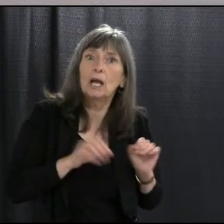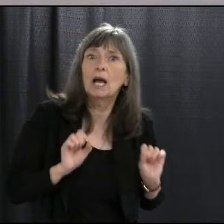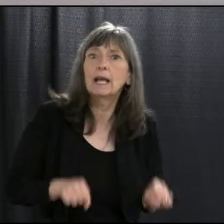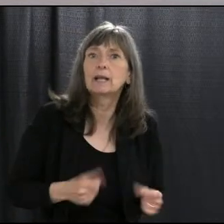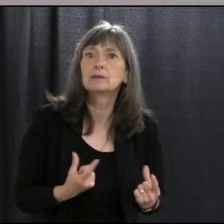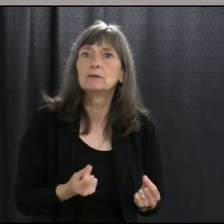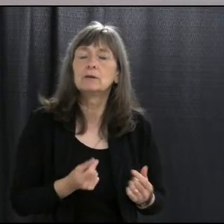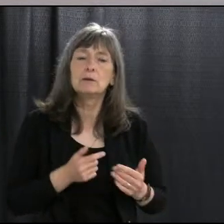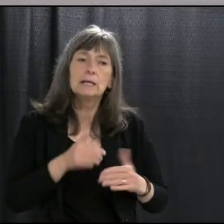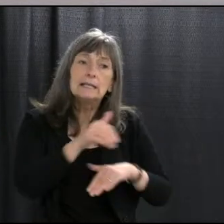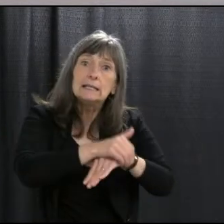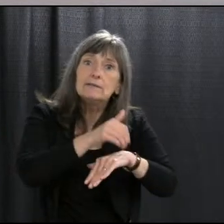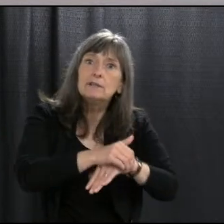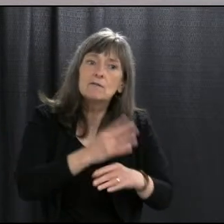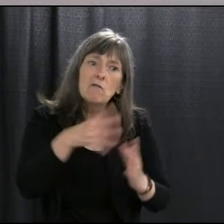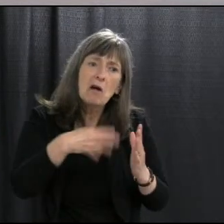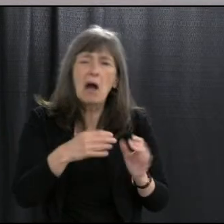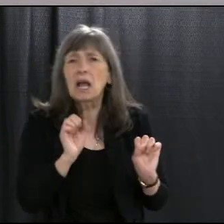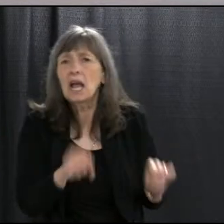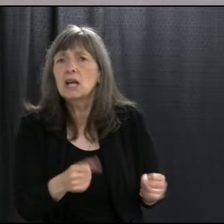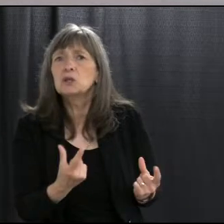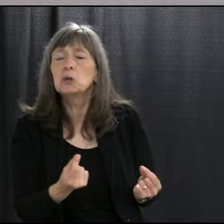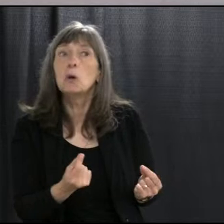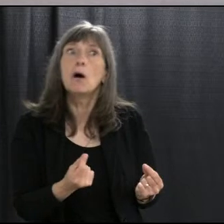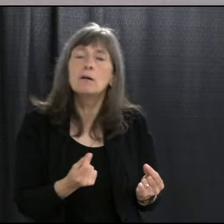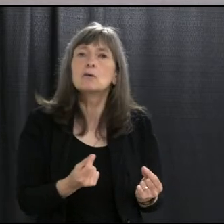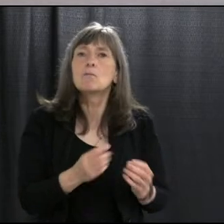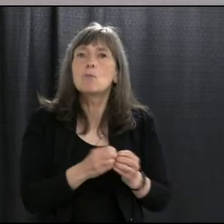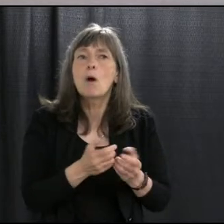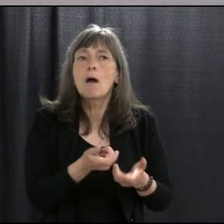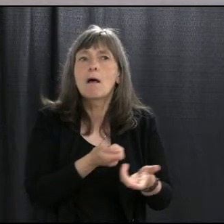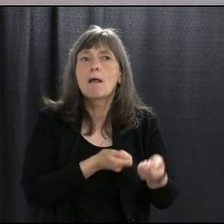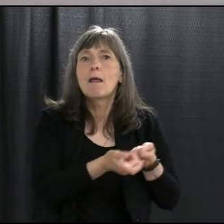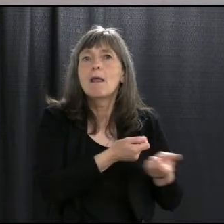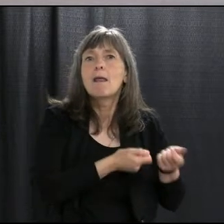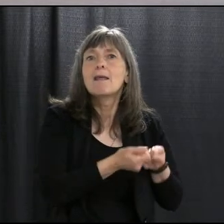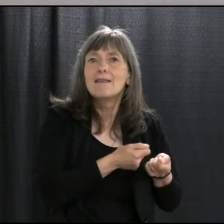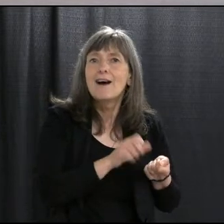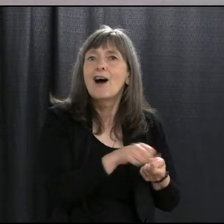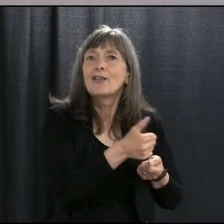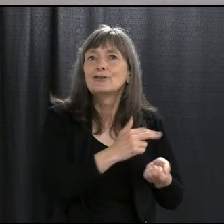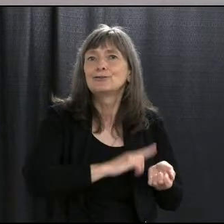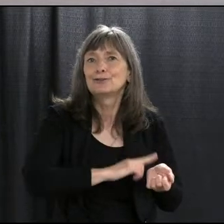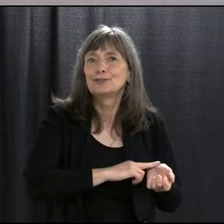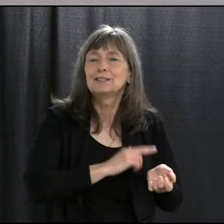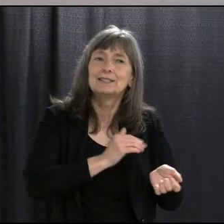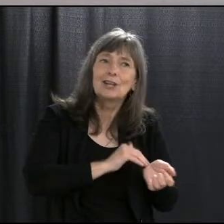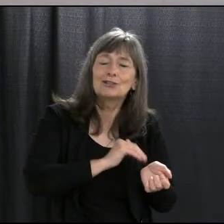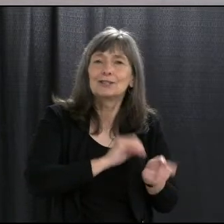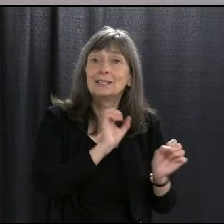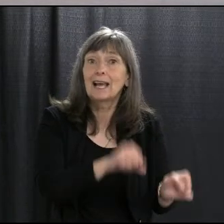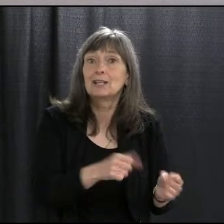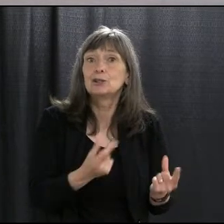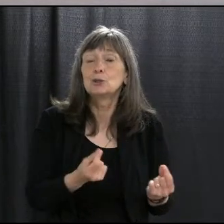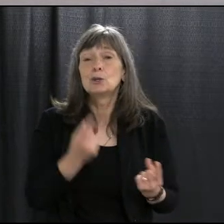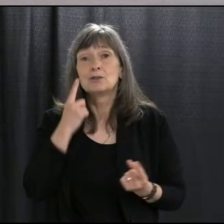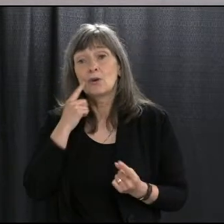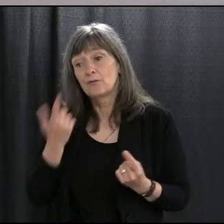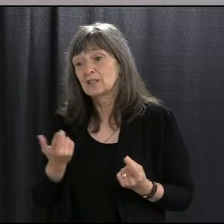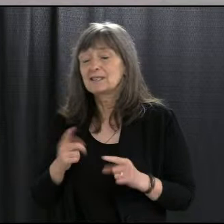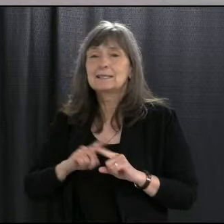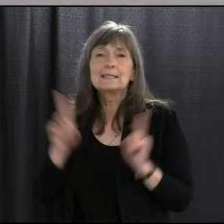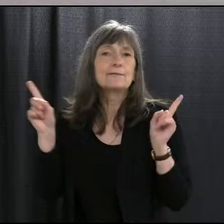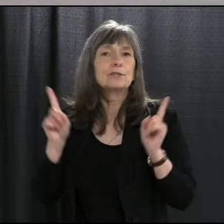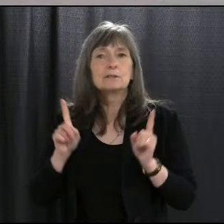is exciting and is positive for the community. And so, in a system now that is, under pressure, this is